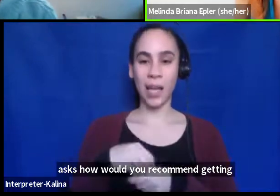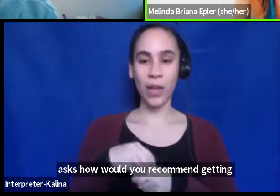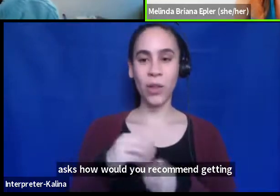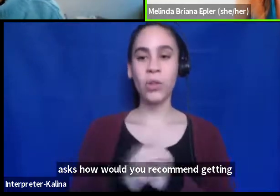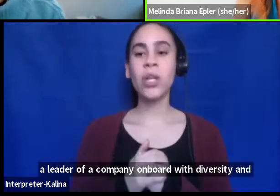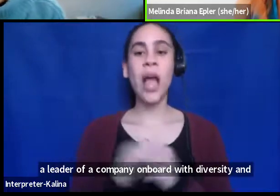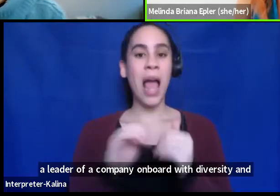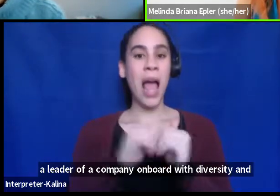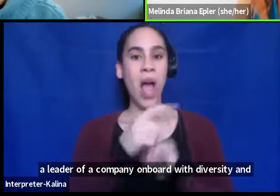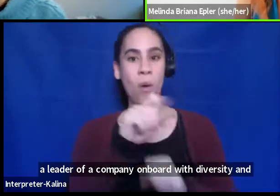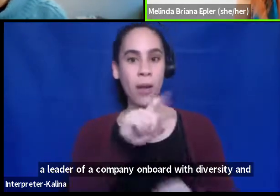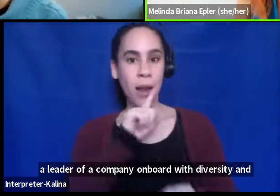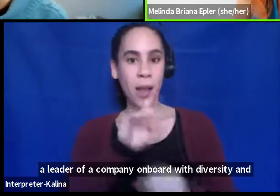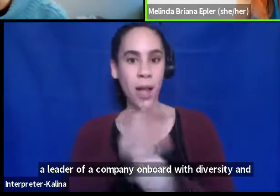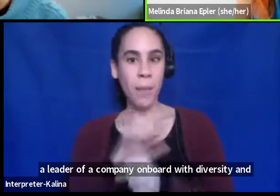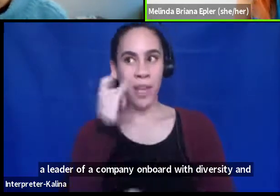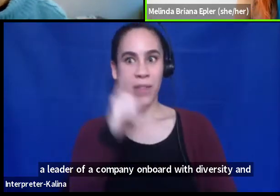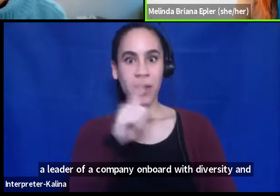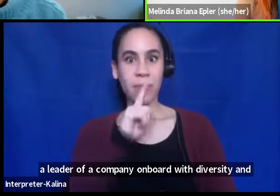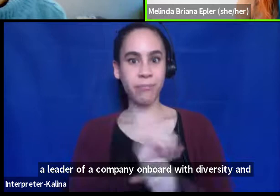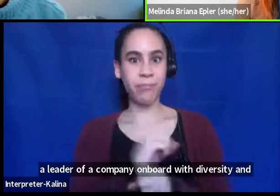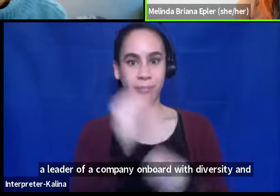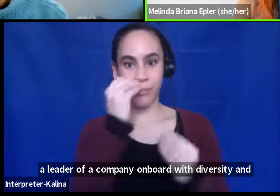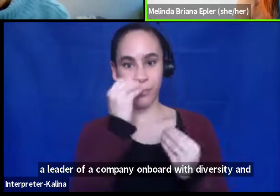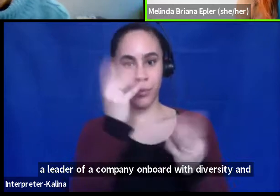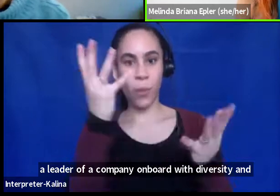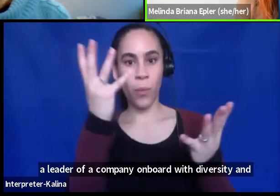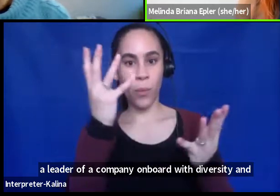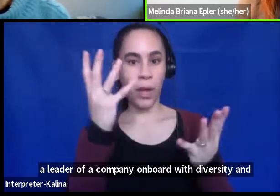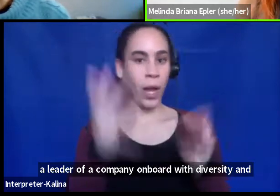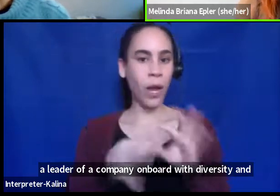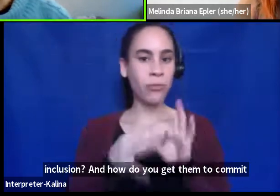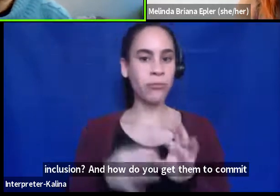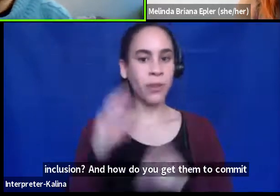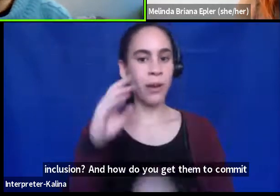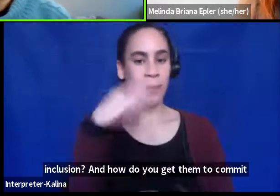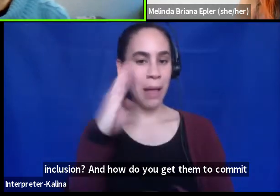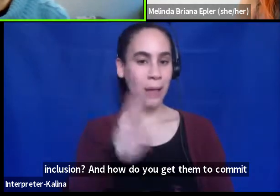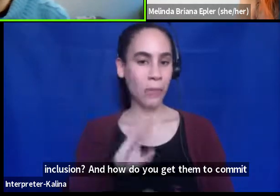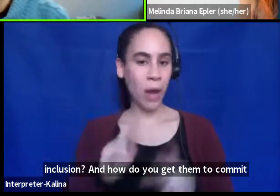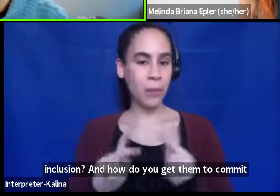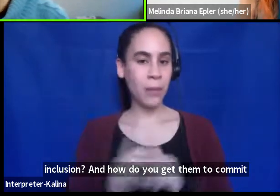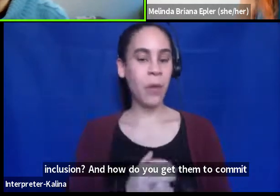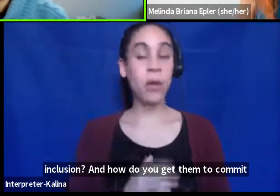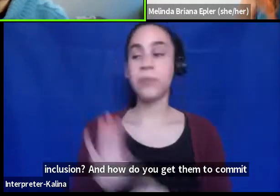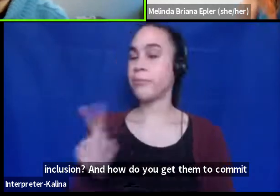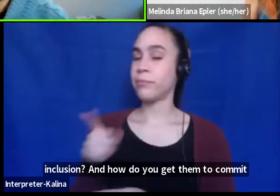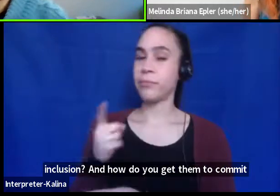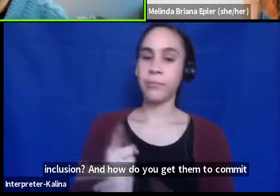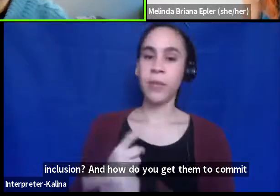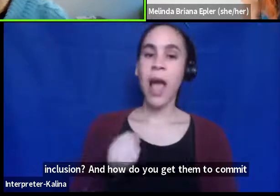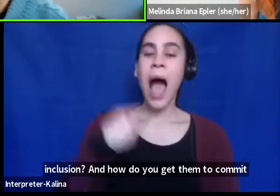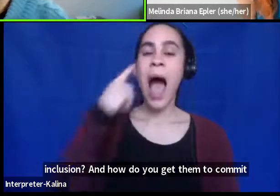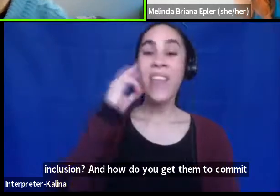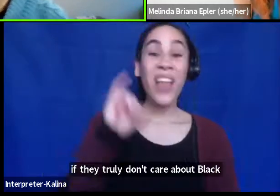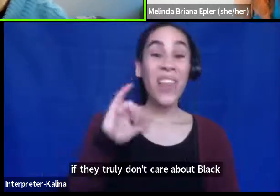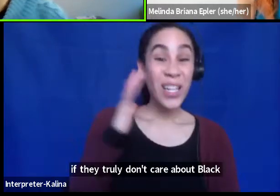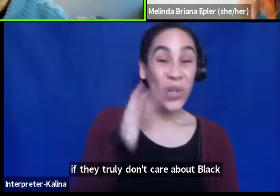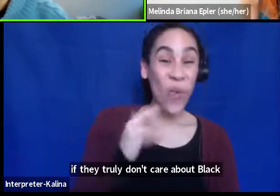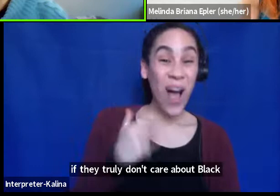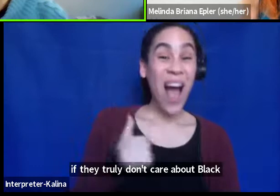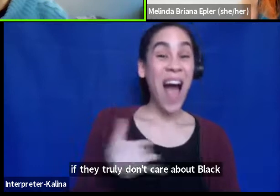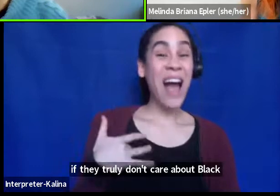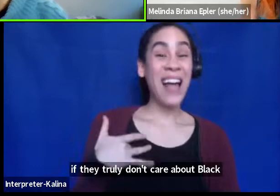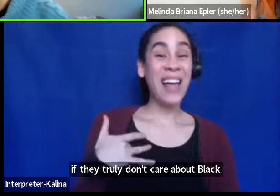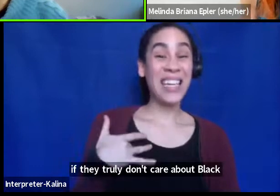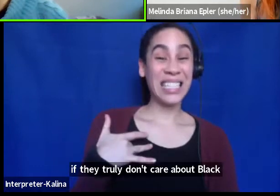commit if they truly don't care about Black and brown people? Right. Well, I think that's why I tend